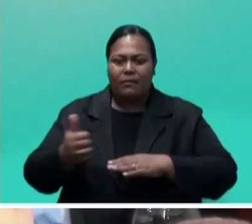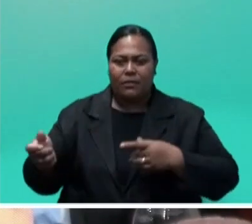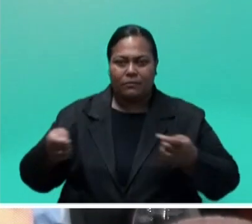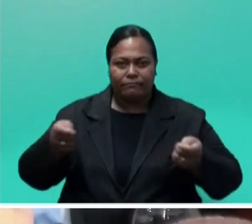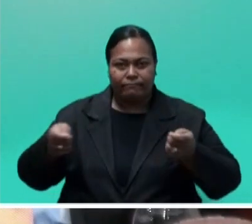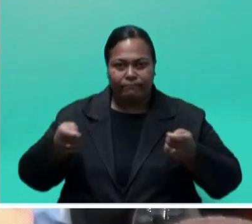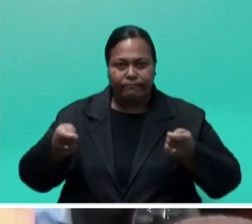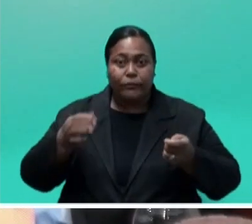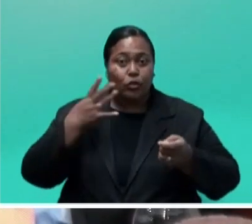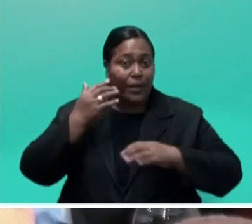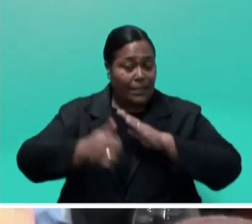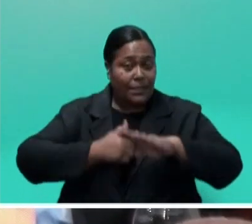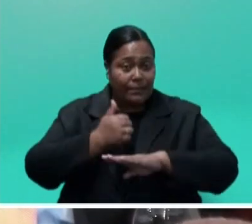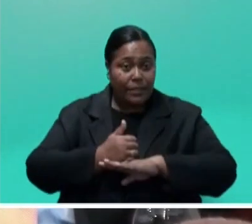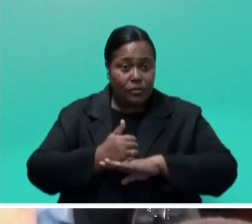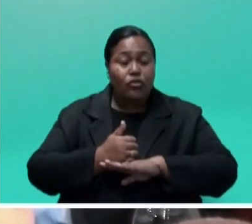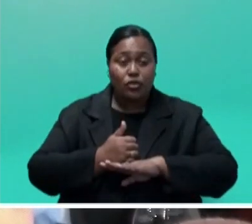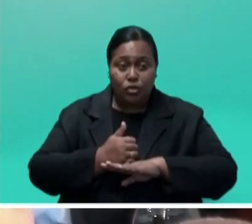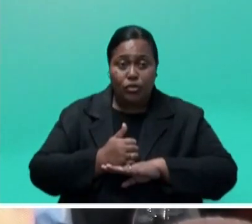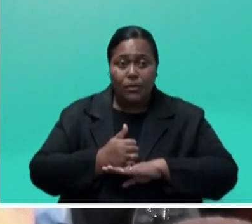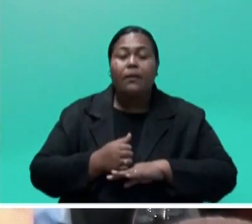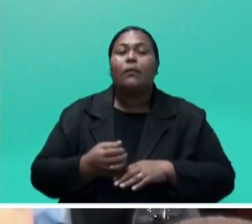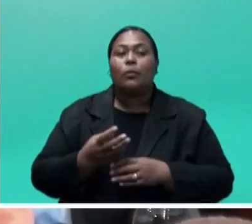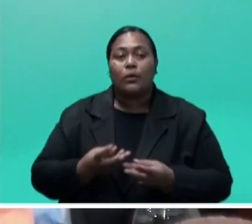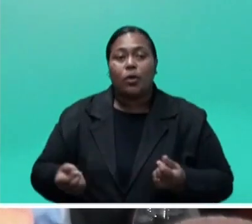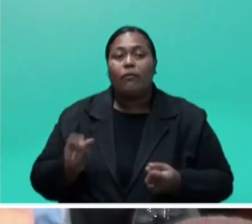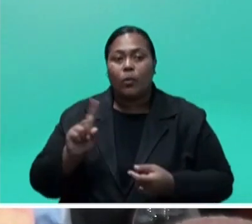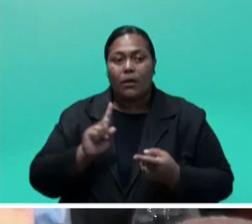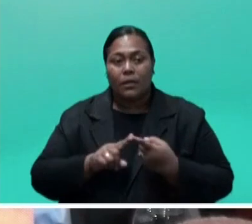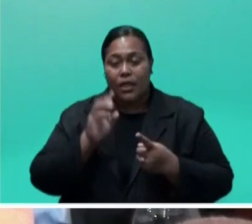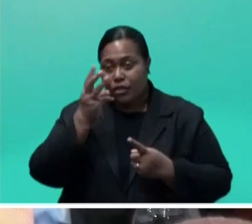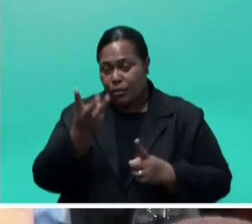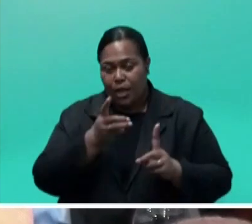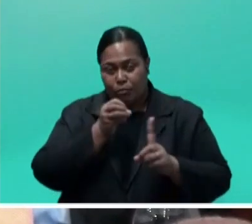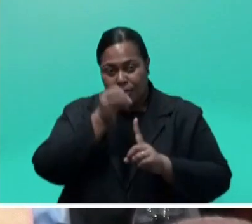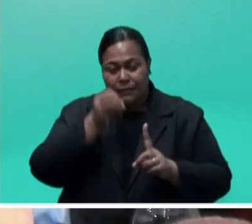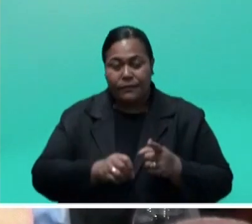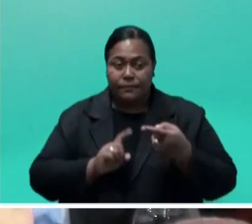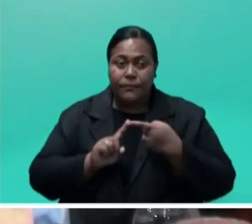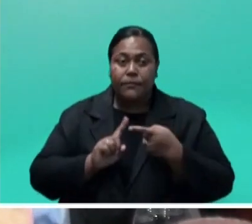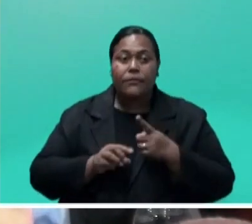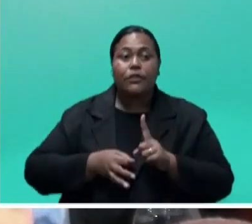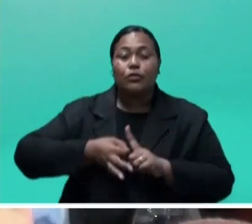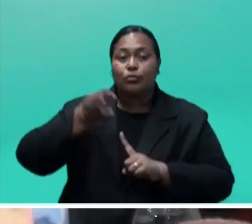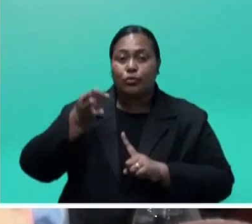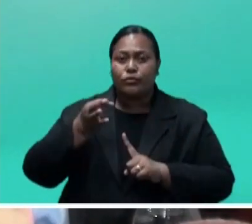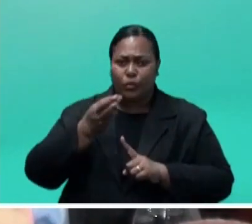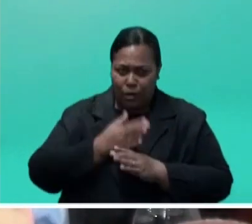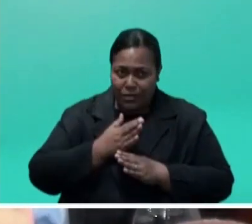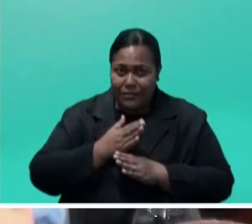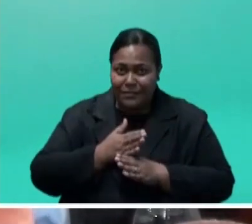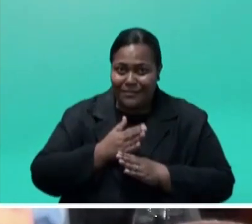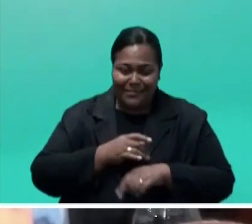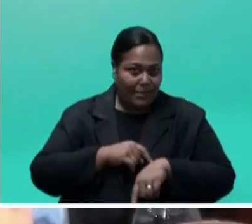Once this is established, it will be addressing the following 3 objectives. 1, of course, improve efficiency,